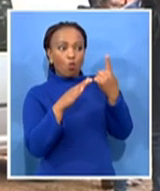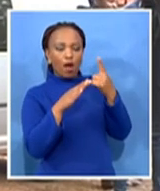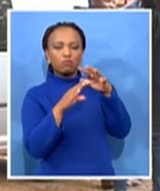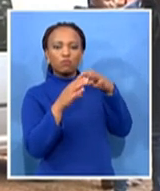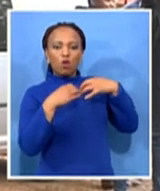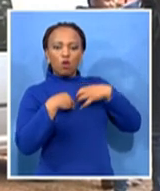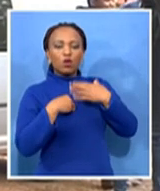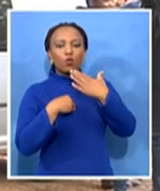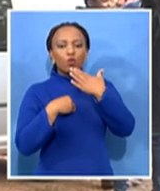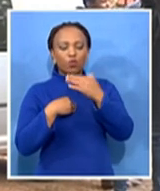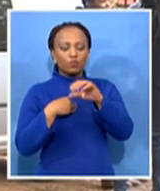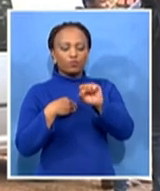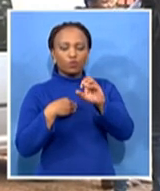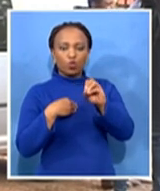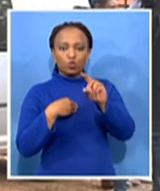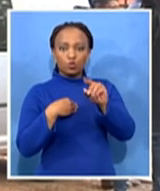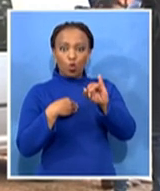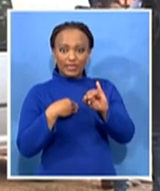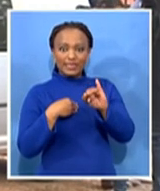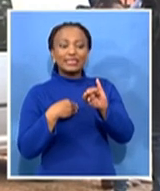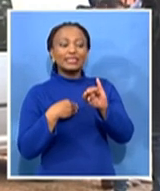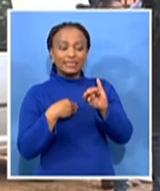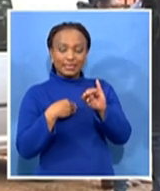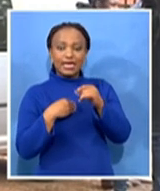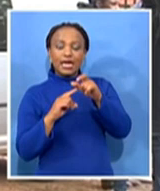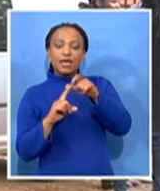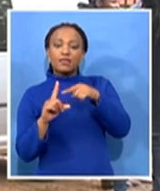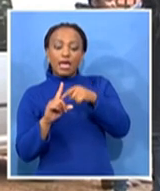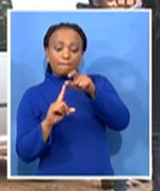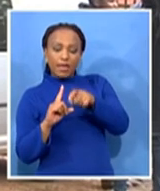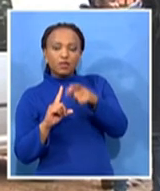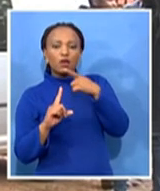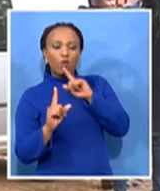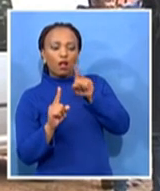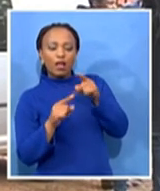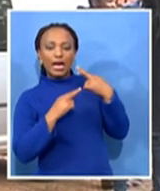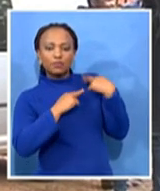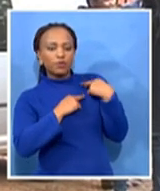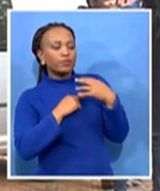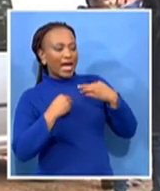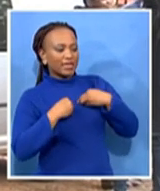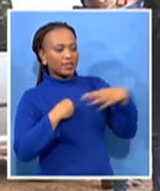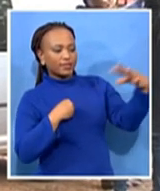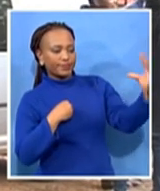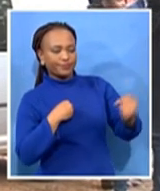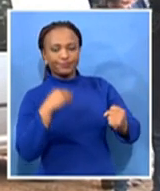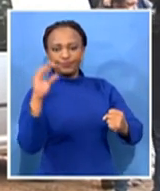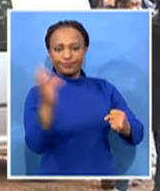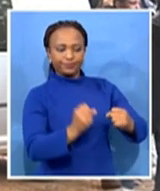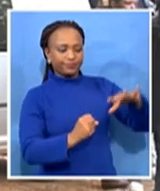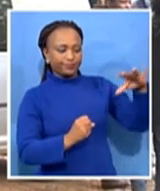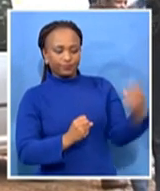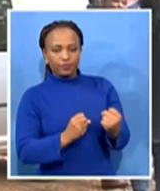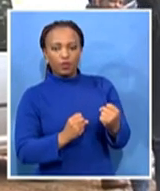to execute an order granted to them by the Asset Forfeiture Unit, where they will be curating some of the